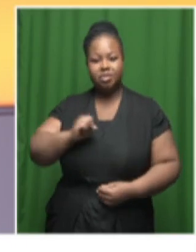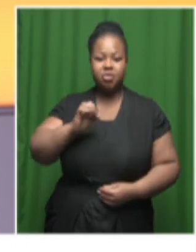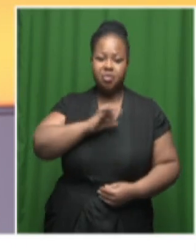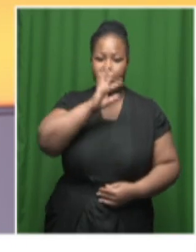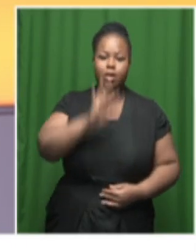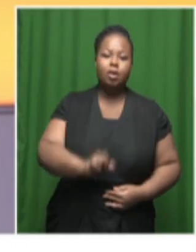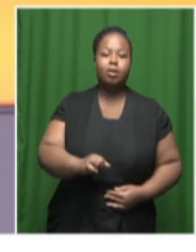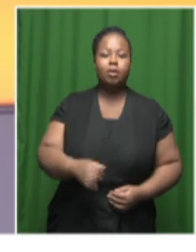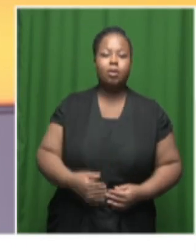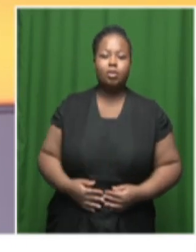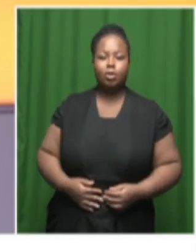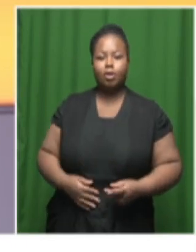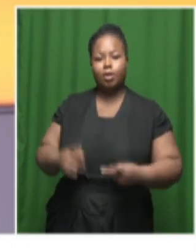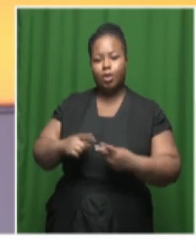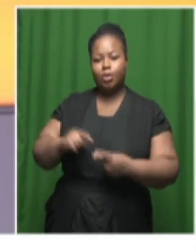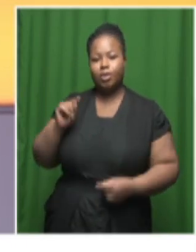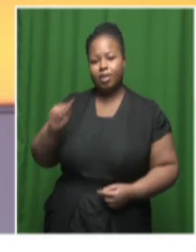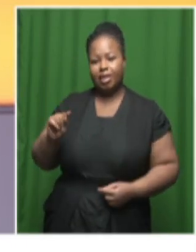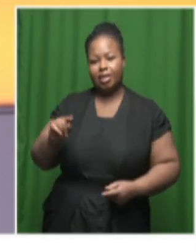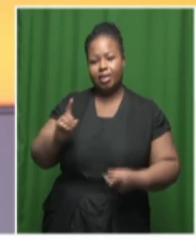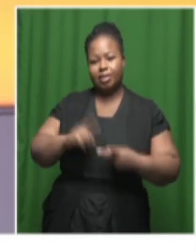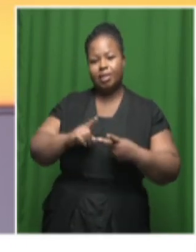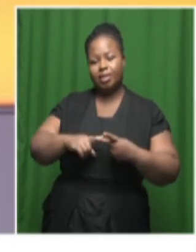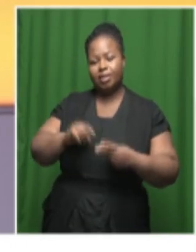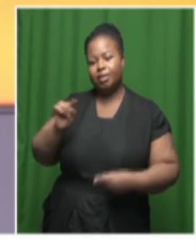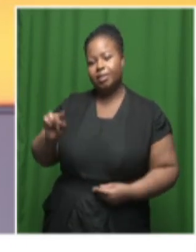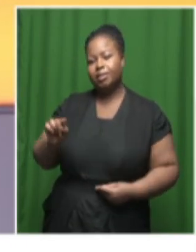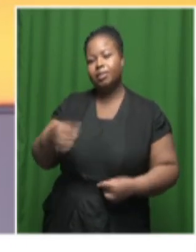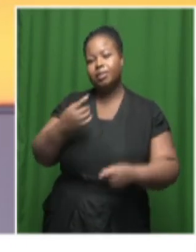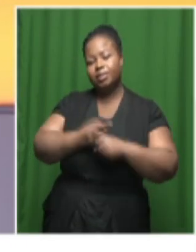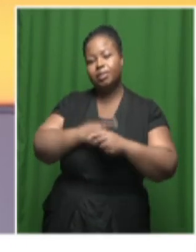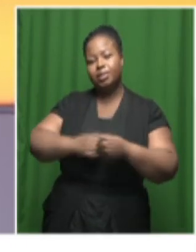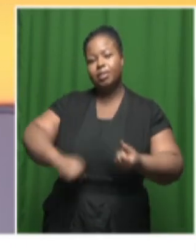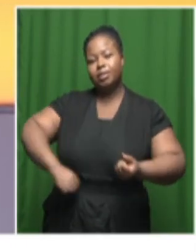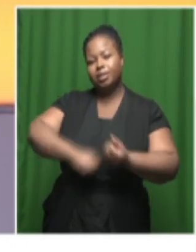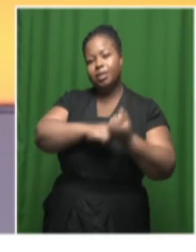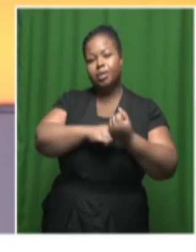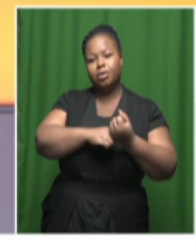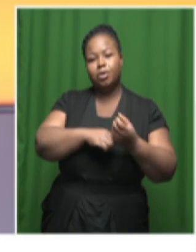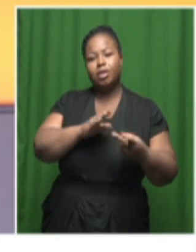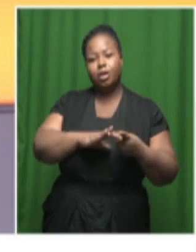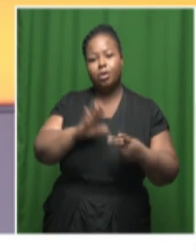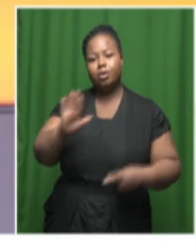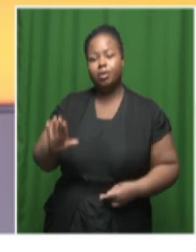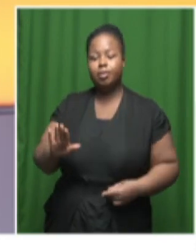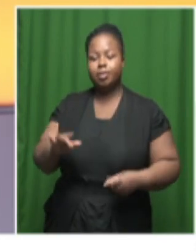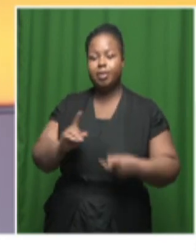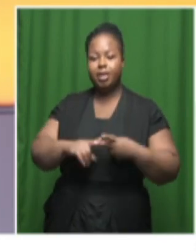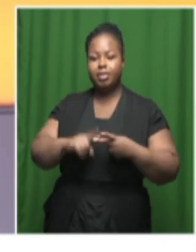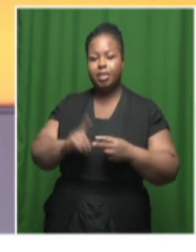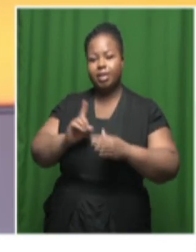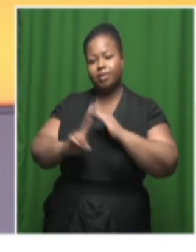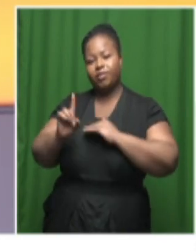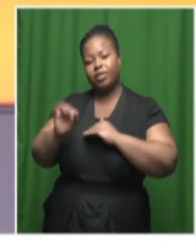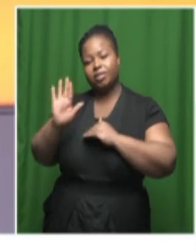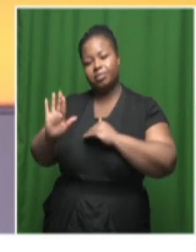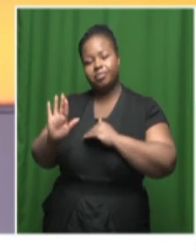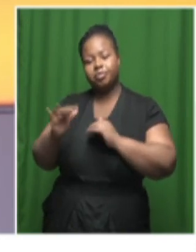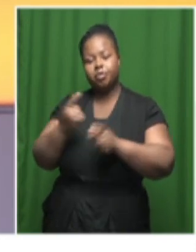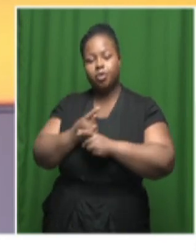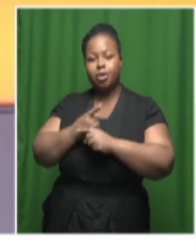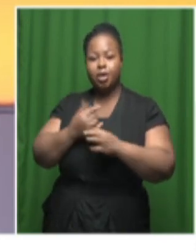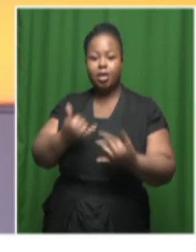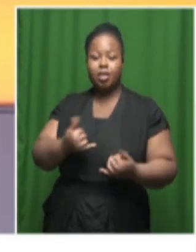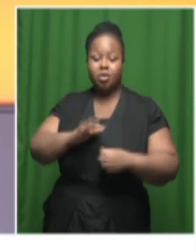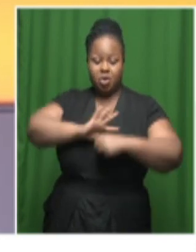business and the arts in partnership. So historically, we support business and arts partnerships and not artists individually per se. And